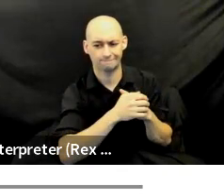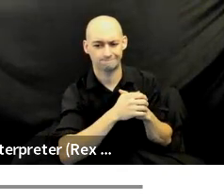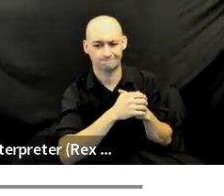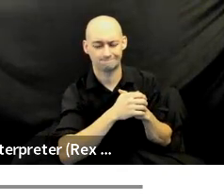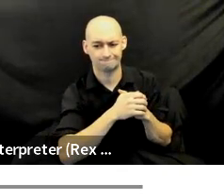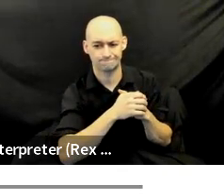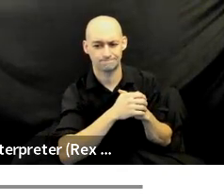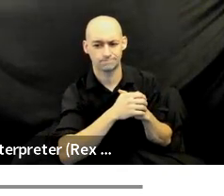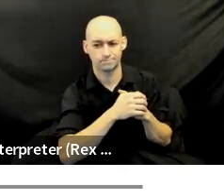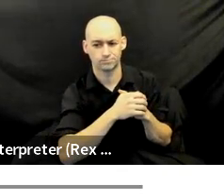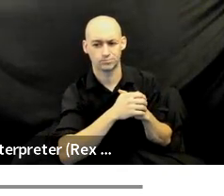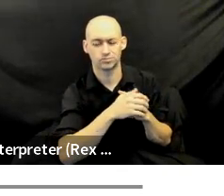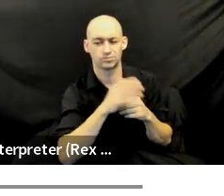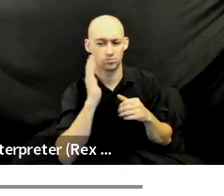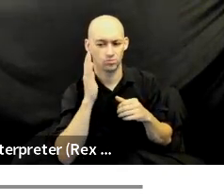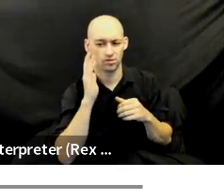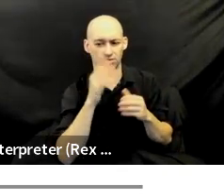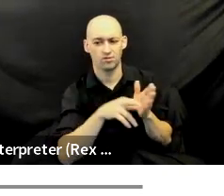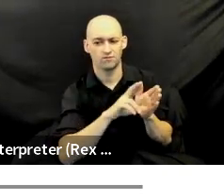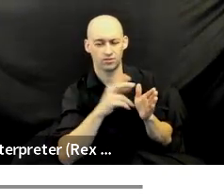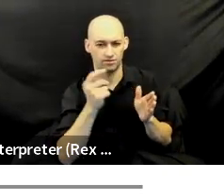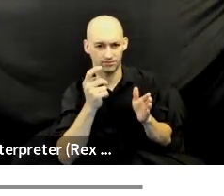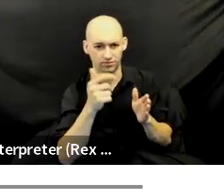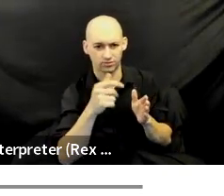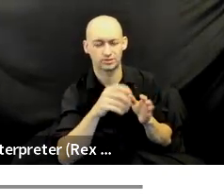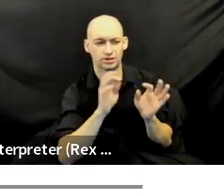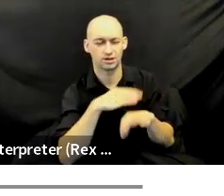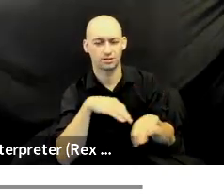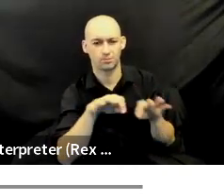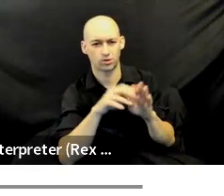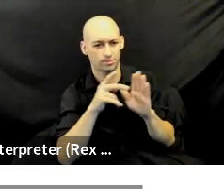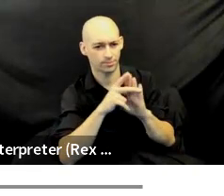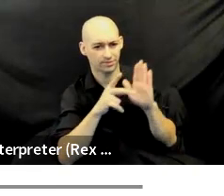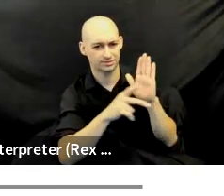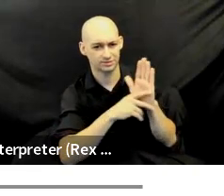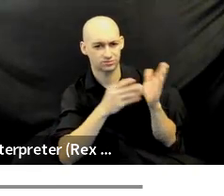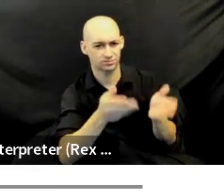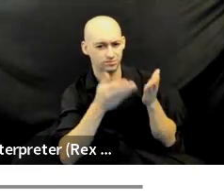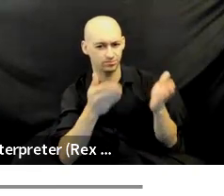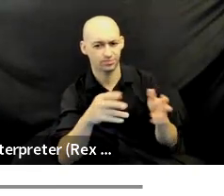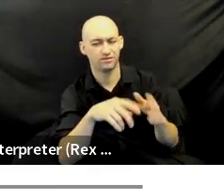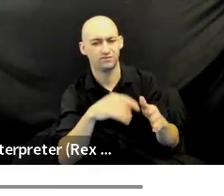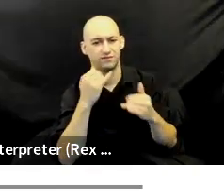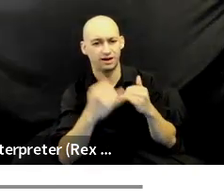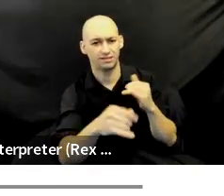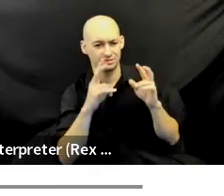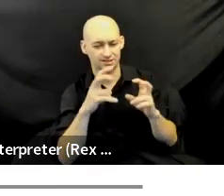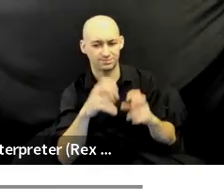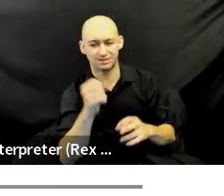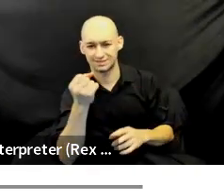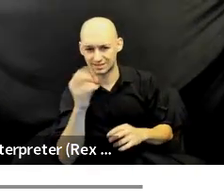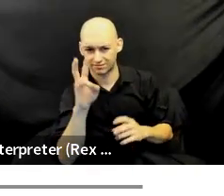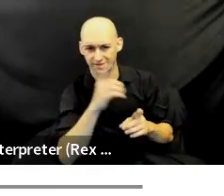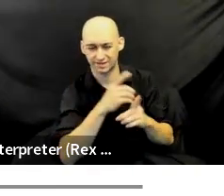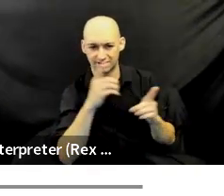Now I'll go over just a few key policy recommendations. The final assessment includes 17 recommendations to address the